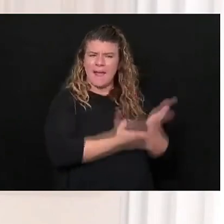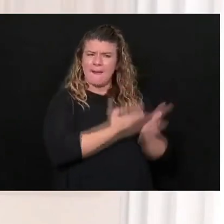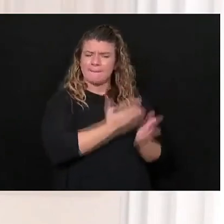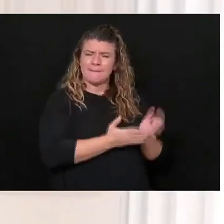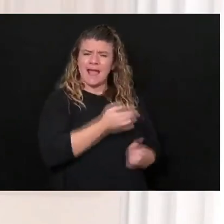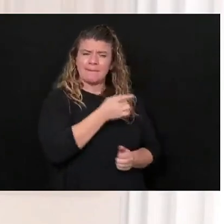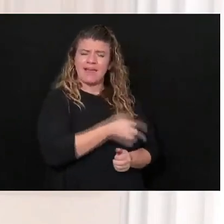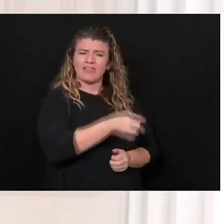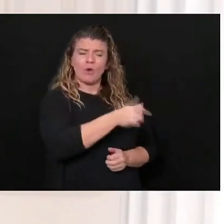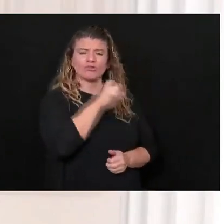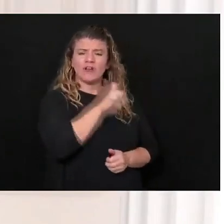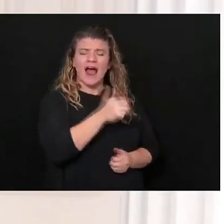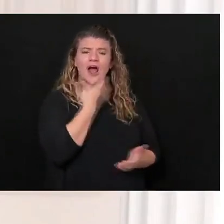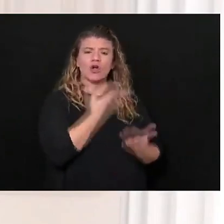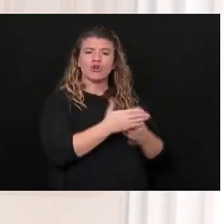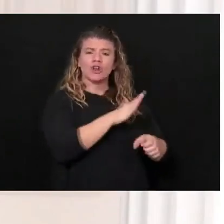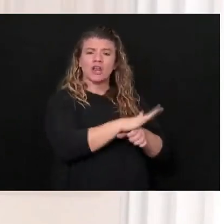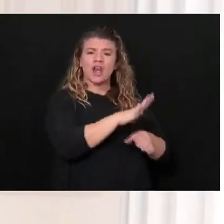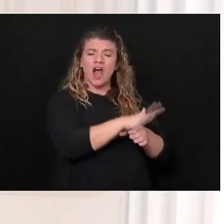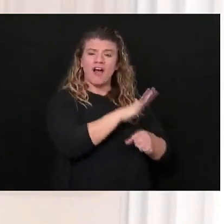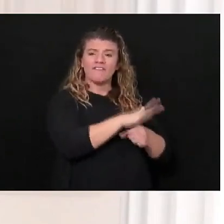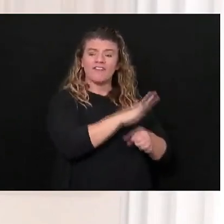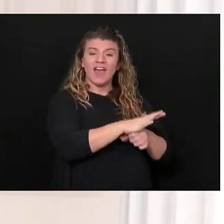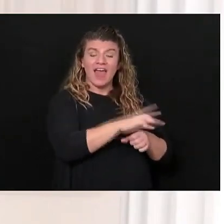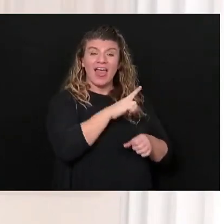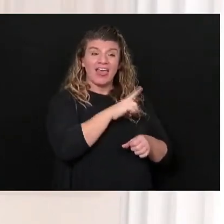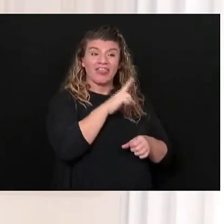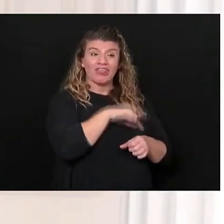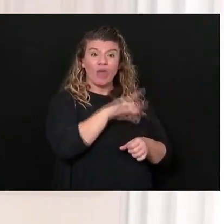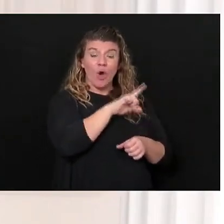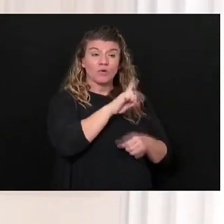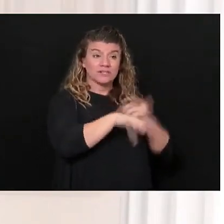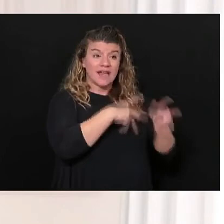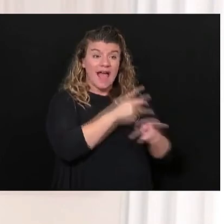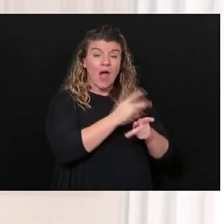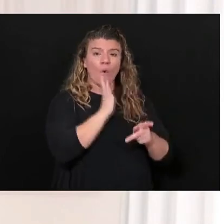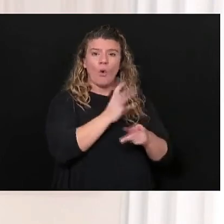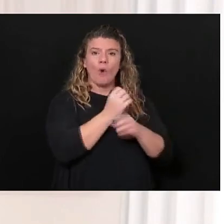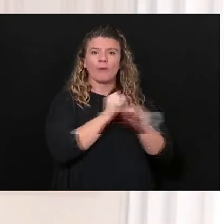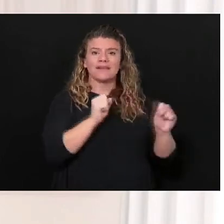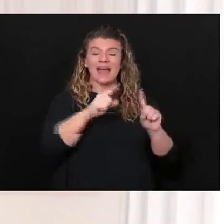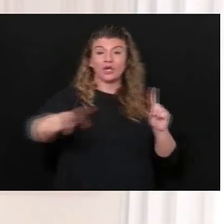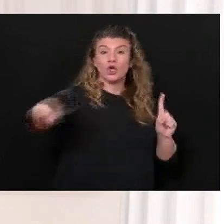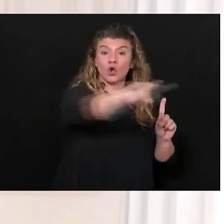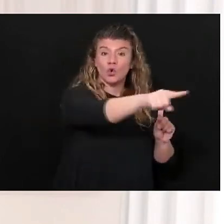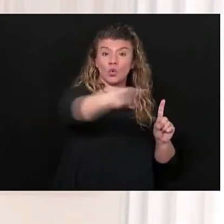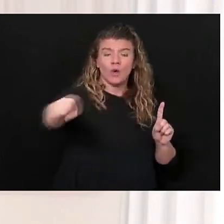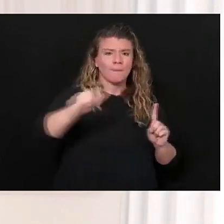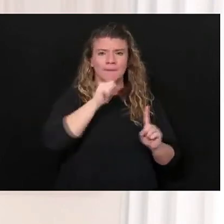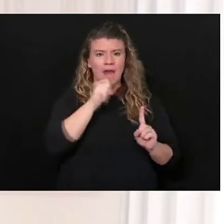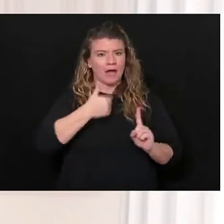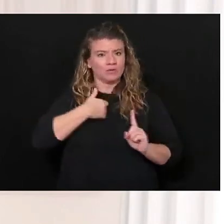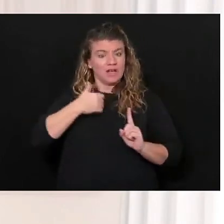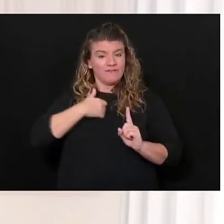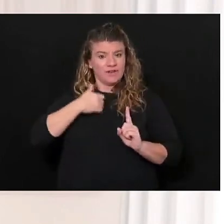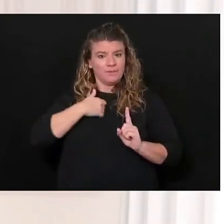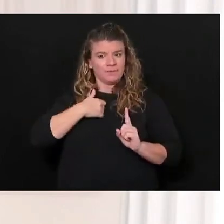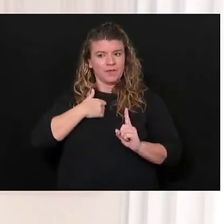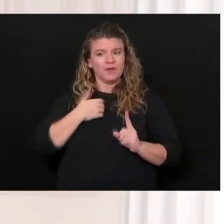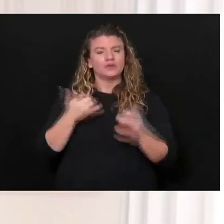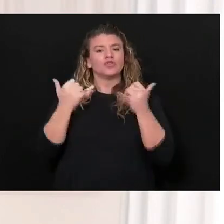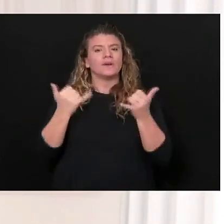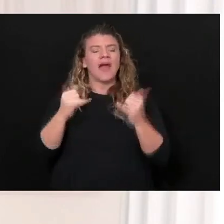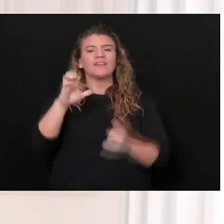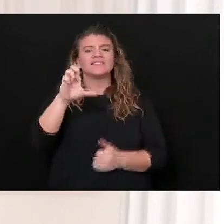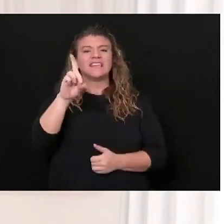you from other people, but they were really good at protecting other people from you. And what the CDC has found now, which I think is really